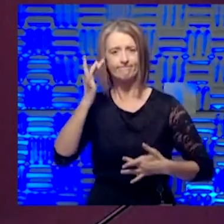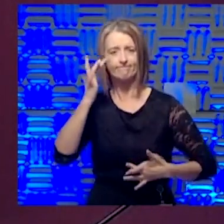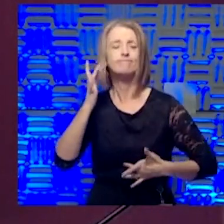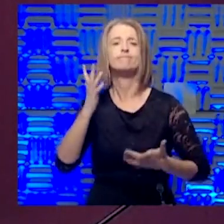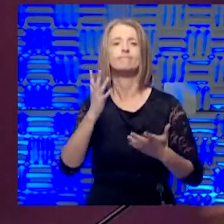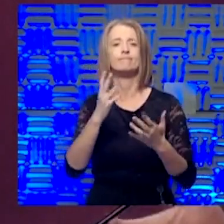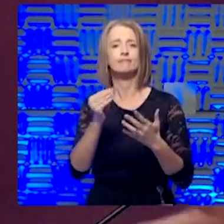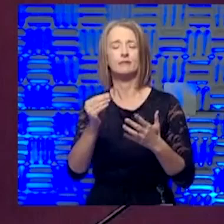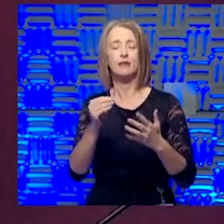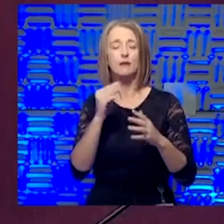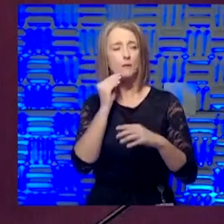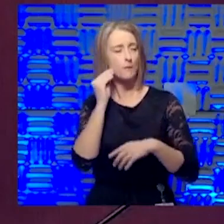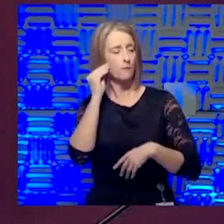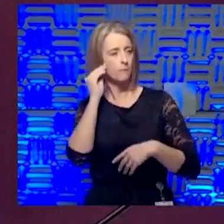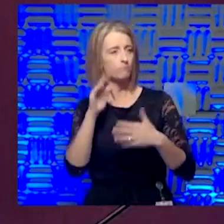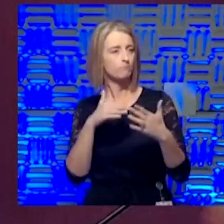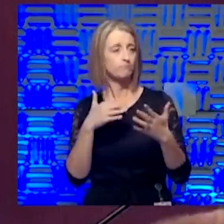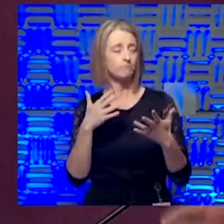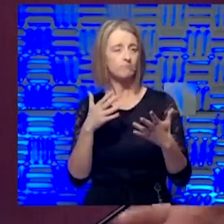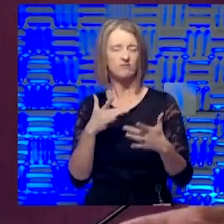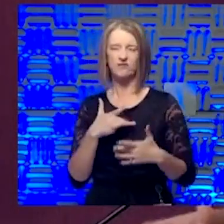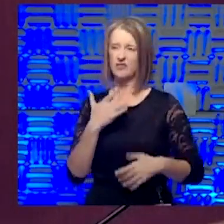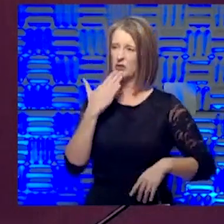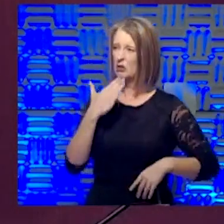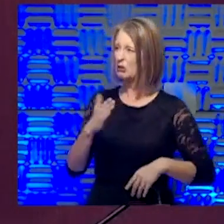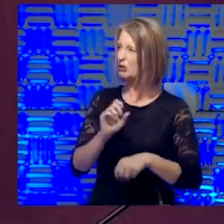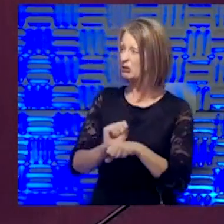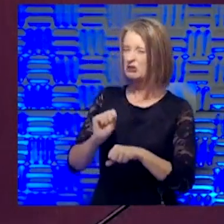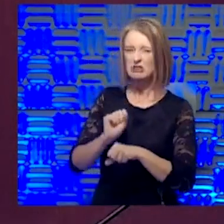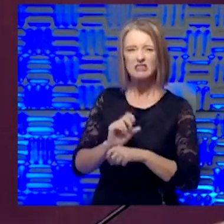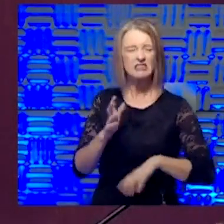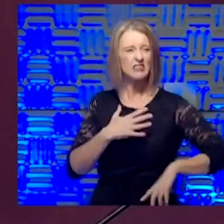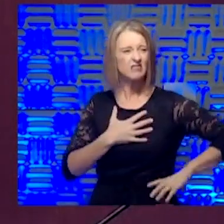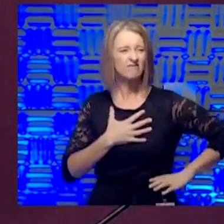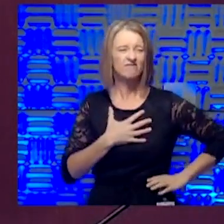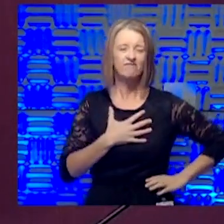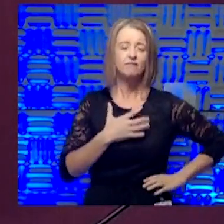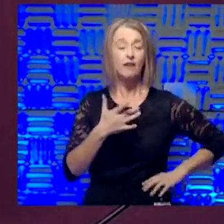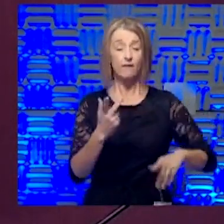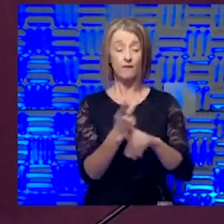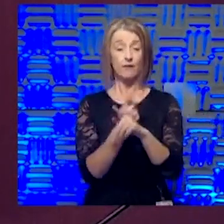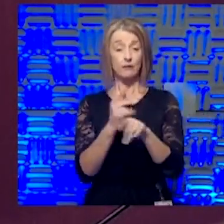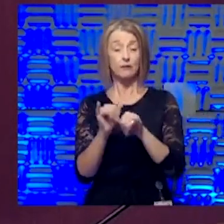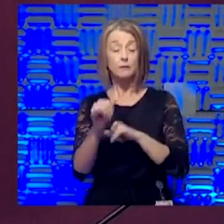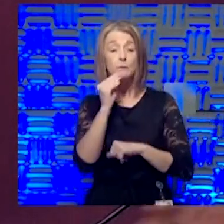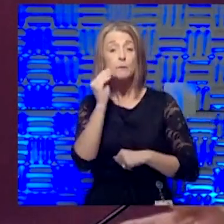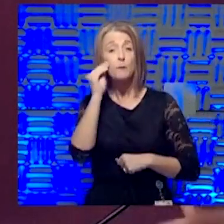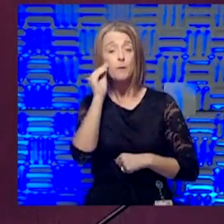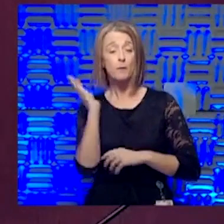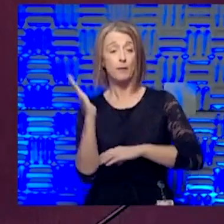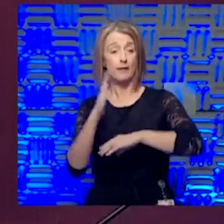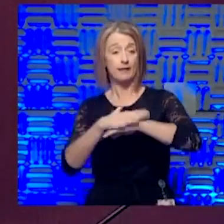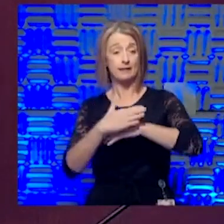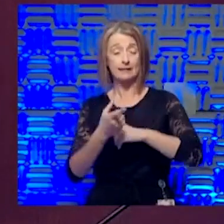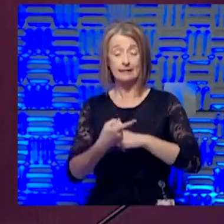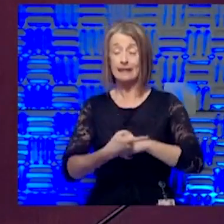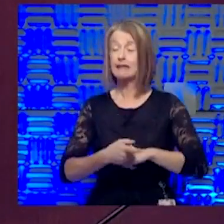and I went home not feeling good from work one day, and I figured I'd stay home the next day.